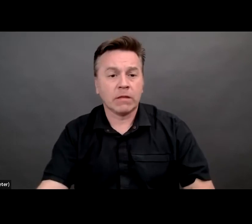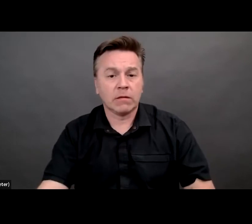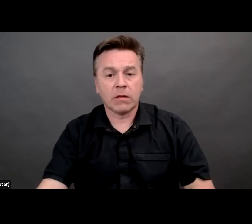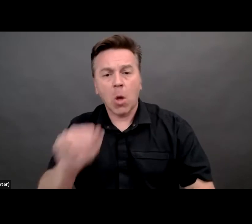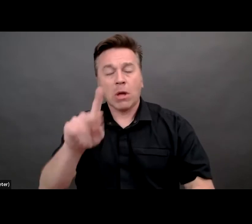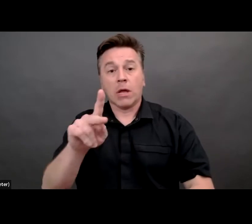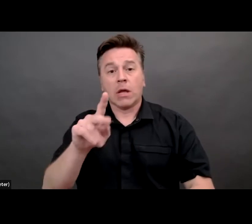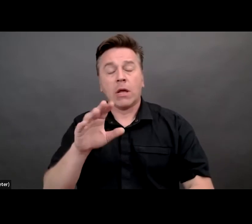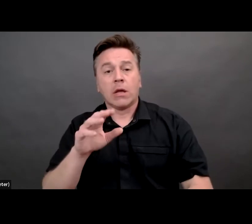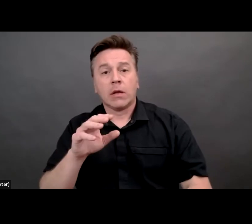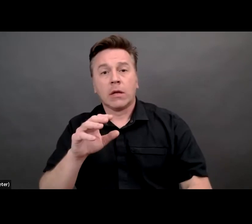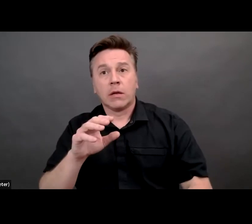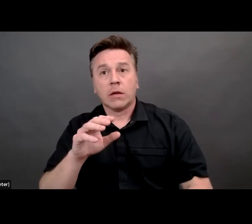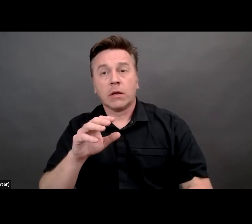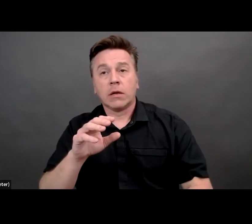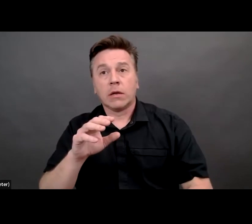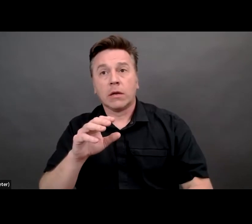Yeah, so